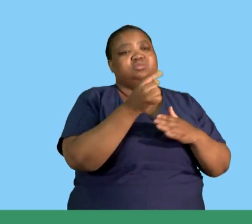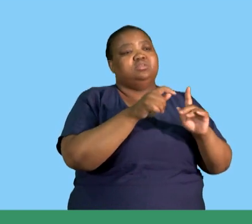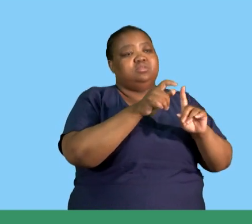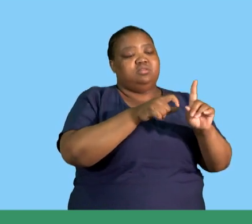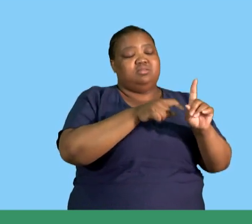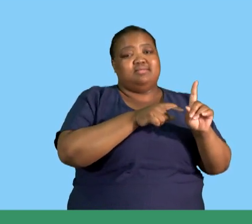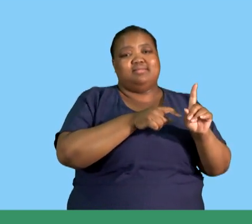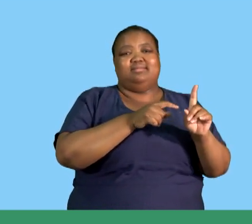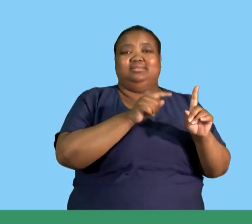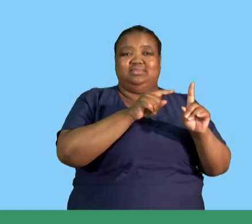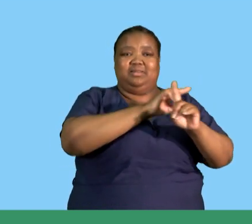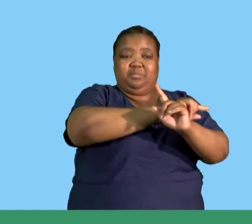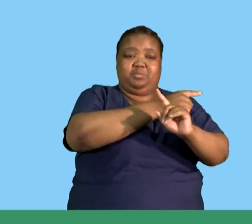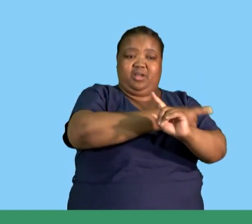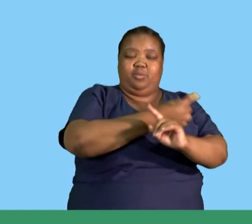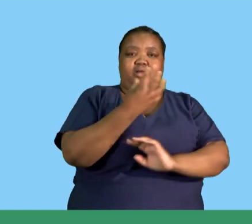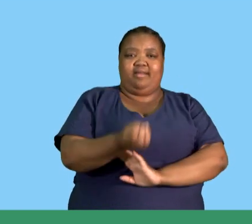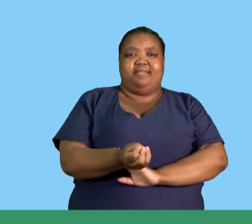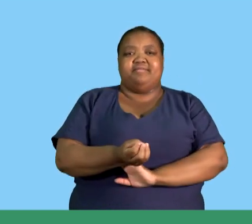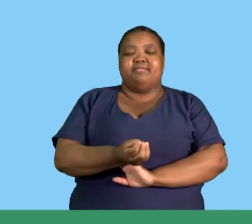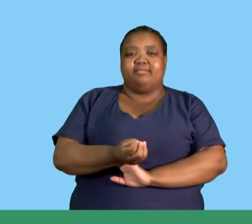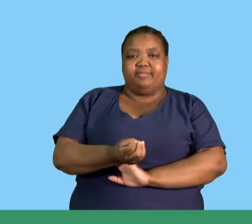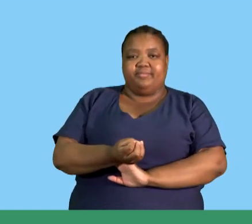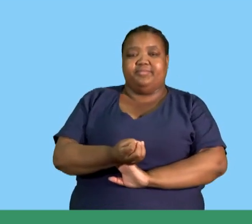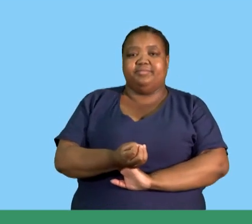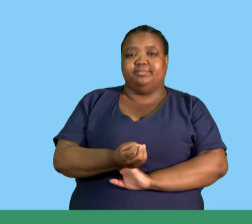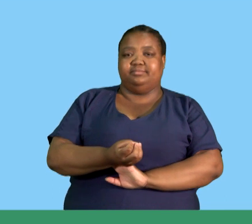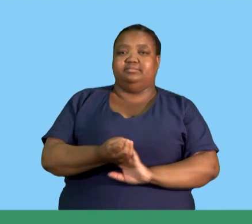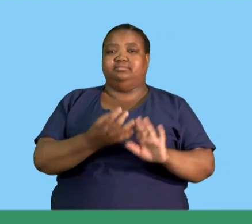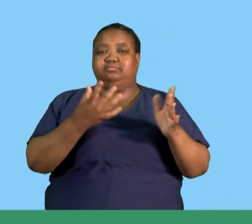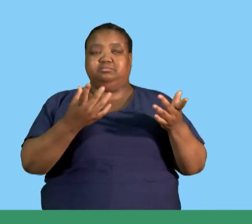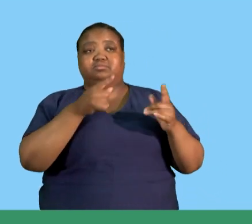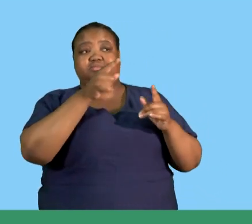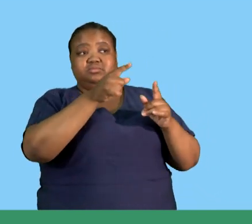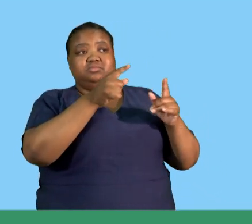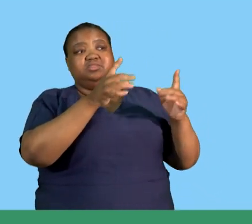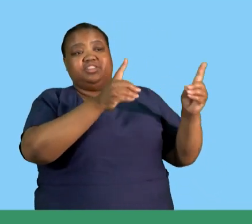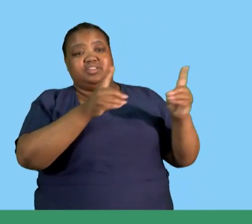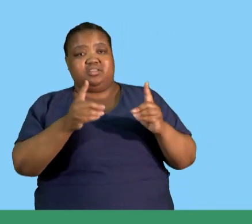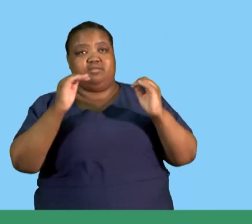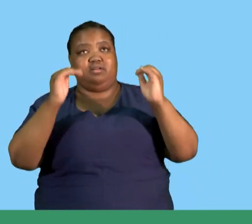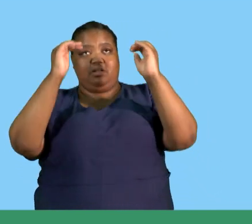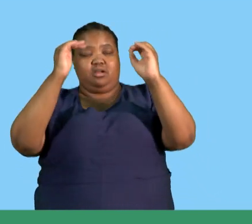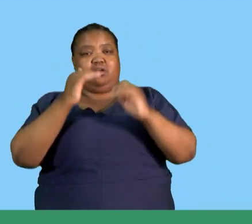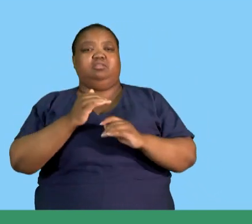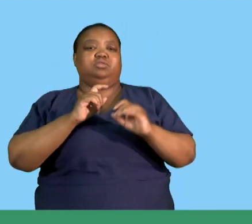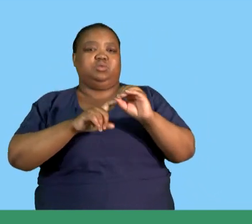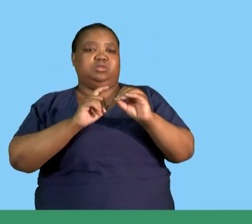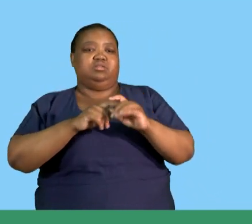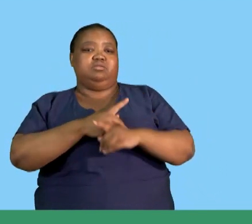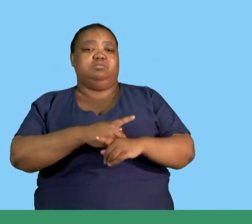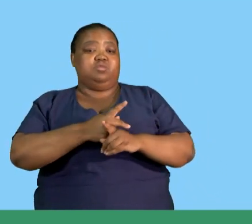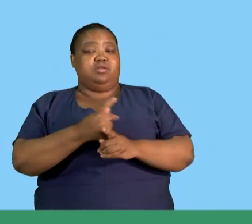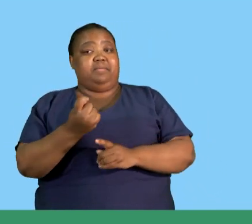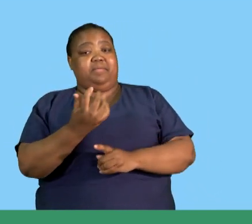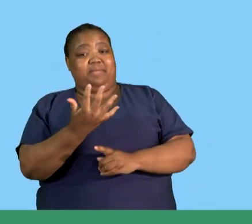if he's the only person, that means he's got the power, more powers, because he is supplying or he's delivering high